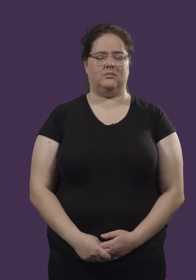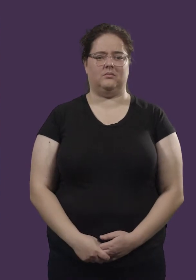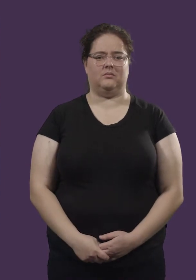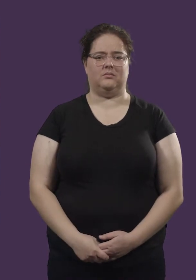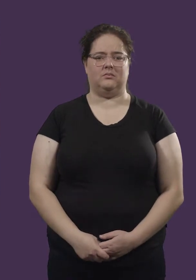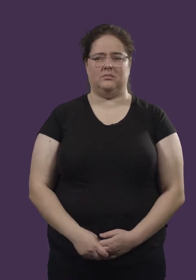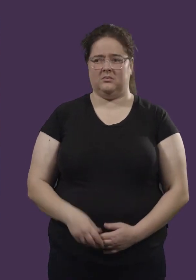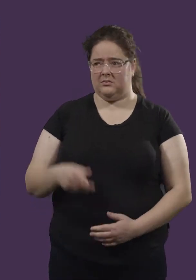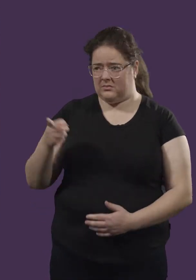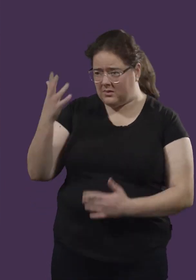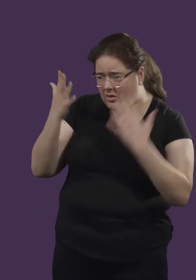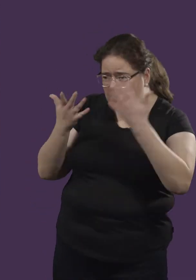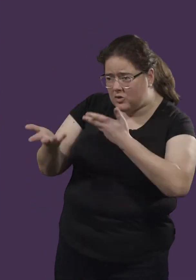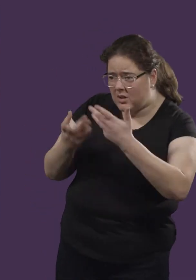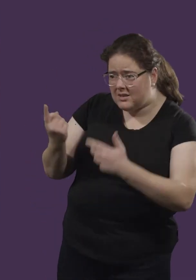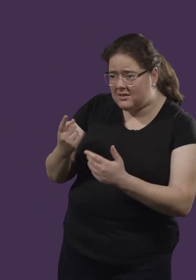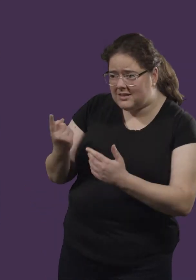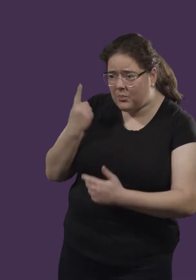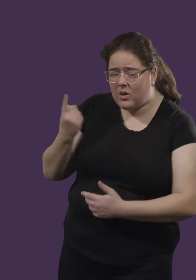Have you thought about talking to someone?